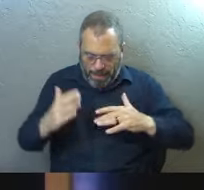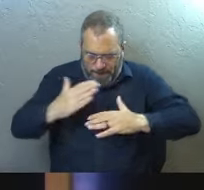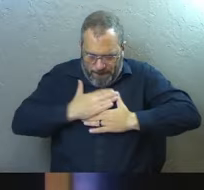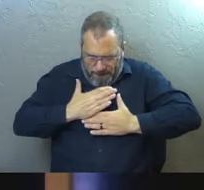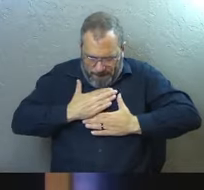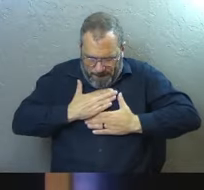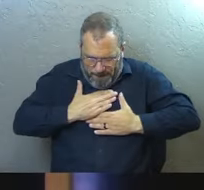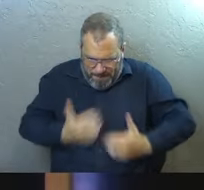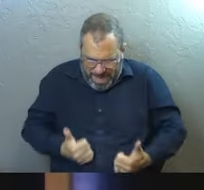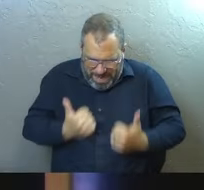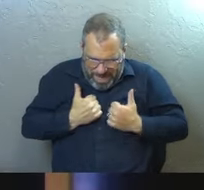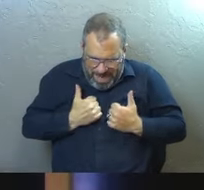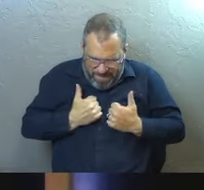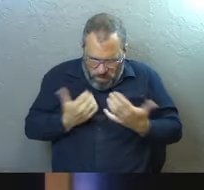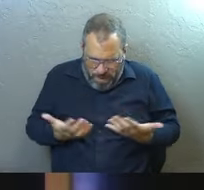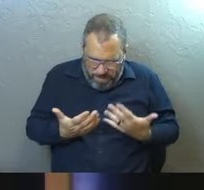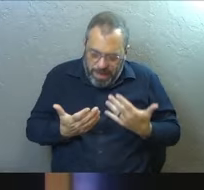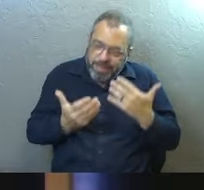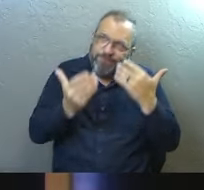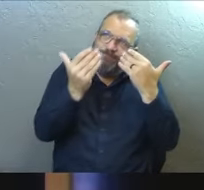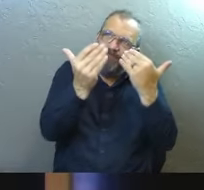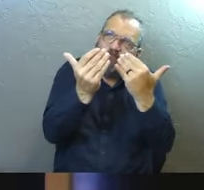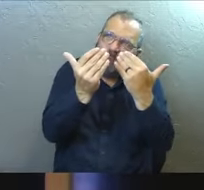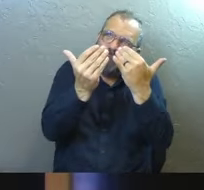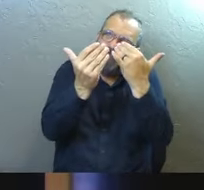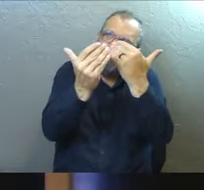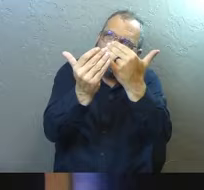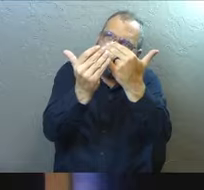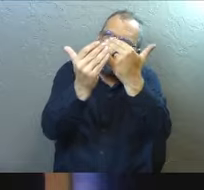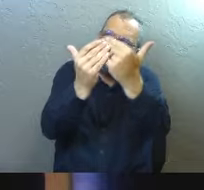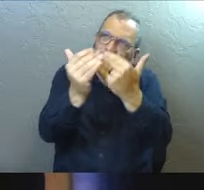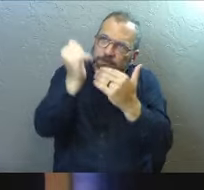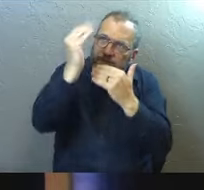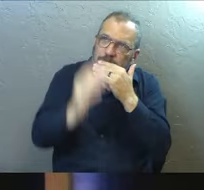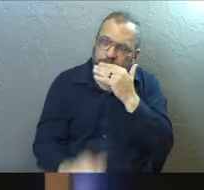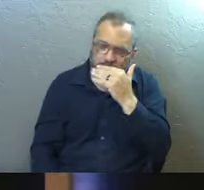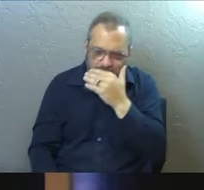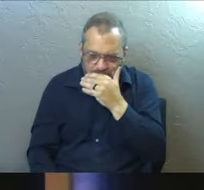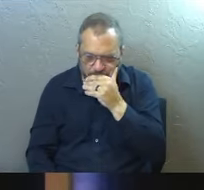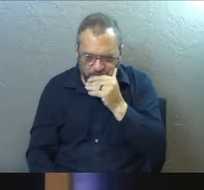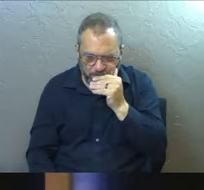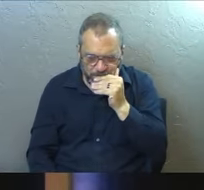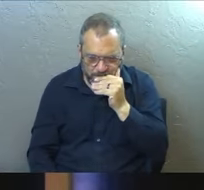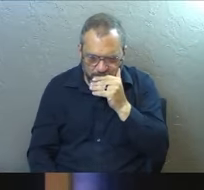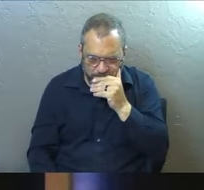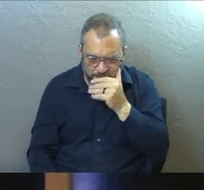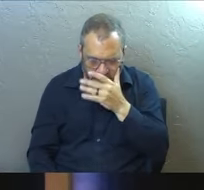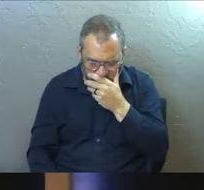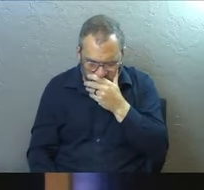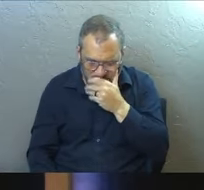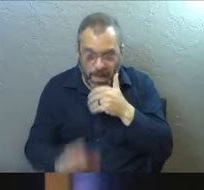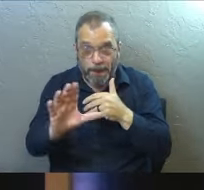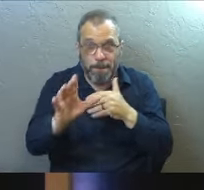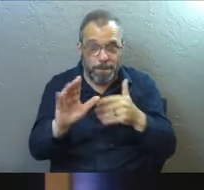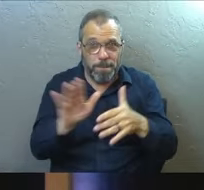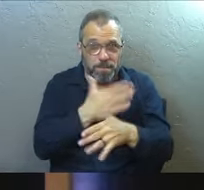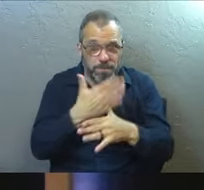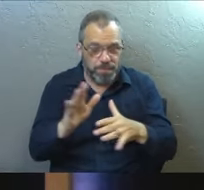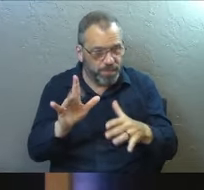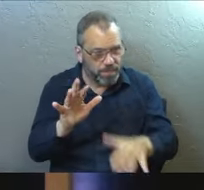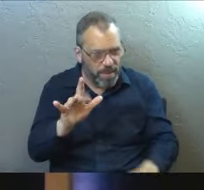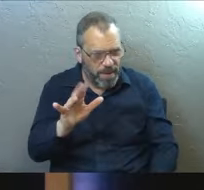life around, is to be close to him. And I really felt like as we're wrapping up, I wanted to share this thought too, because I